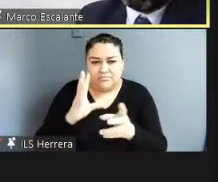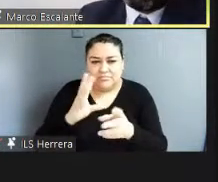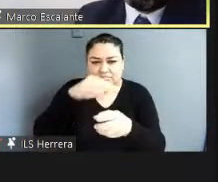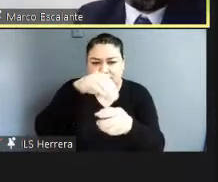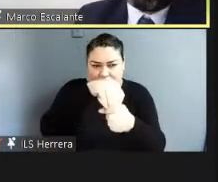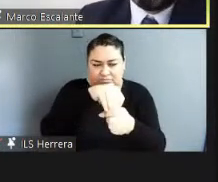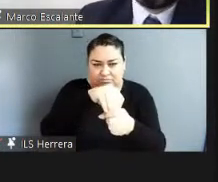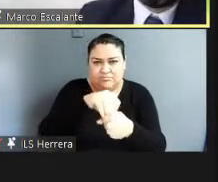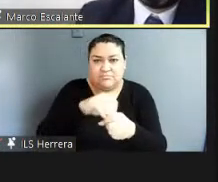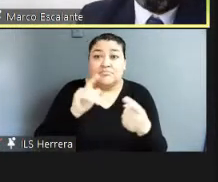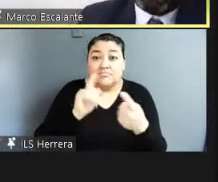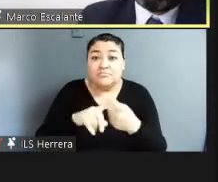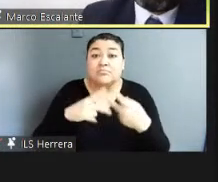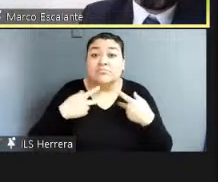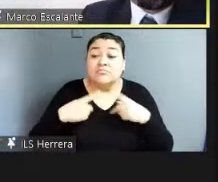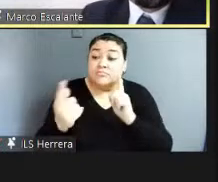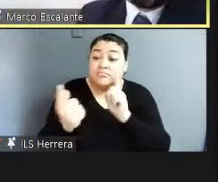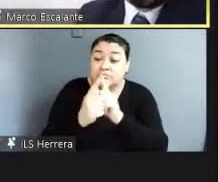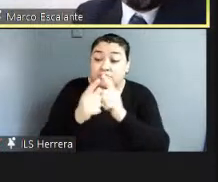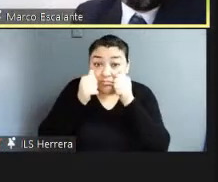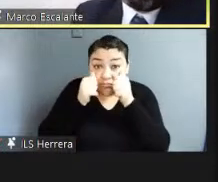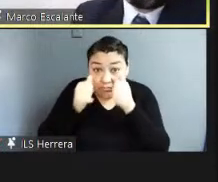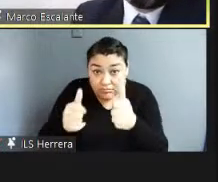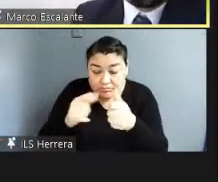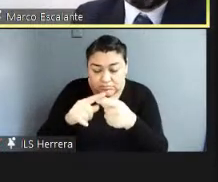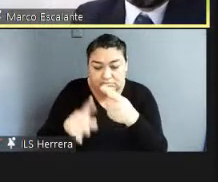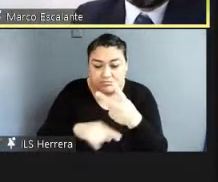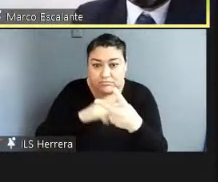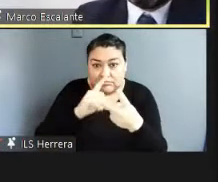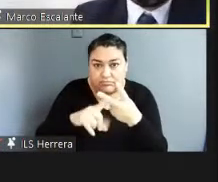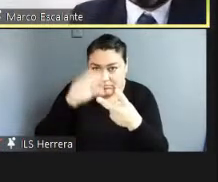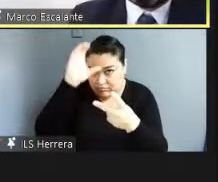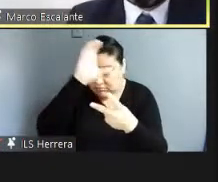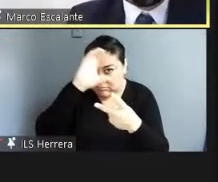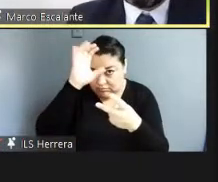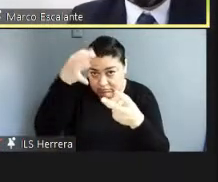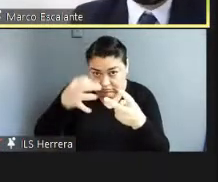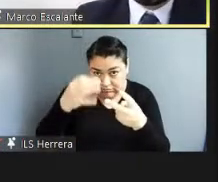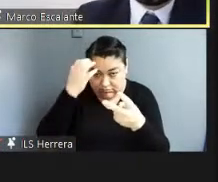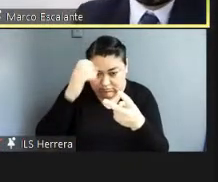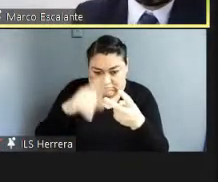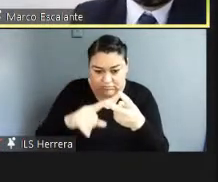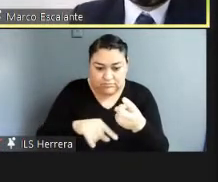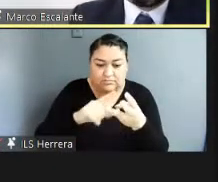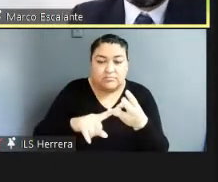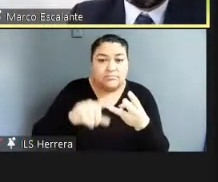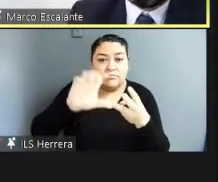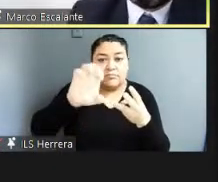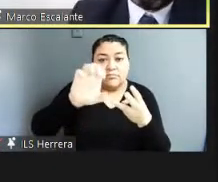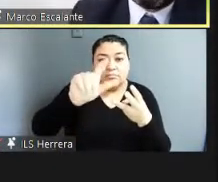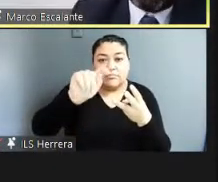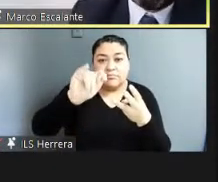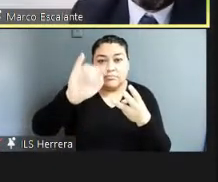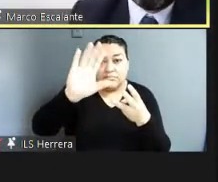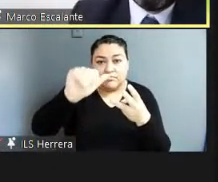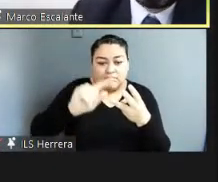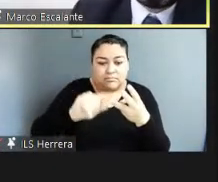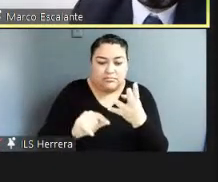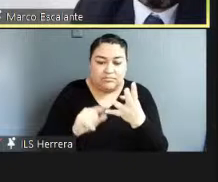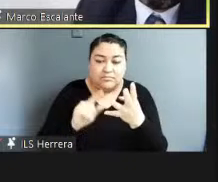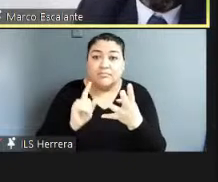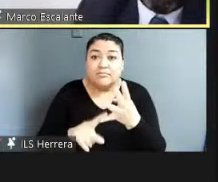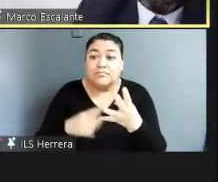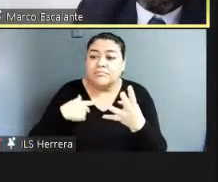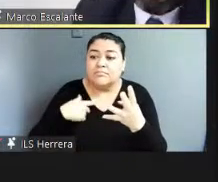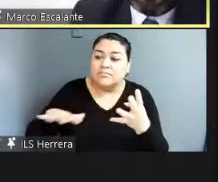left with four. They are mastery of general medical practice, mastery of scientific basis,